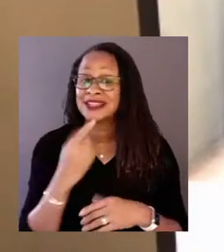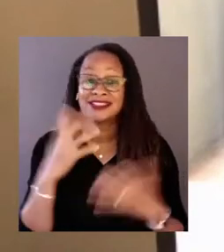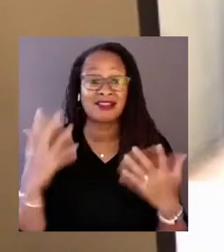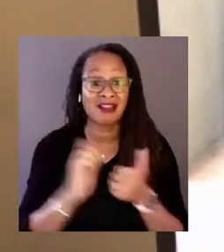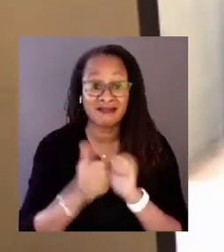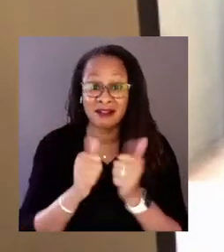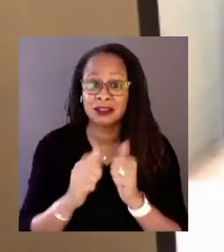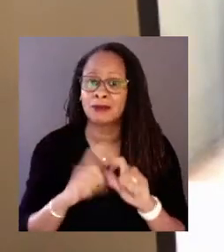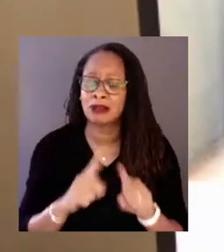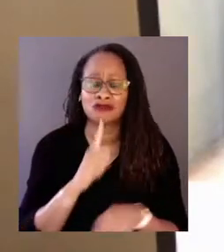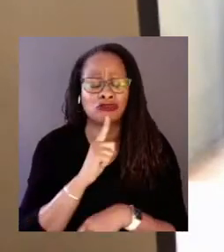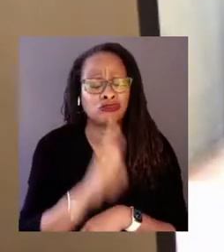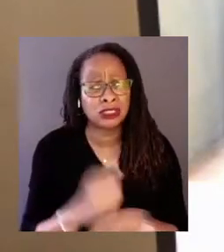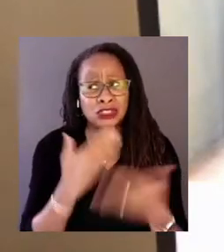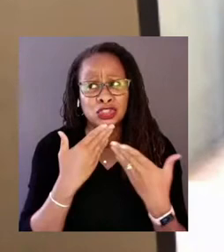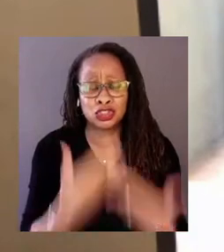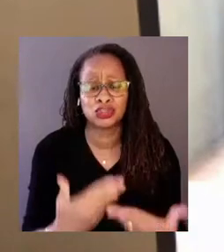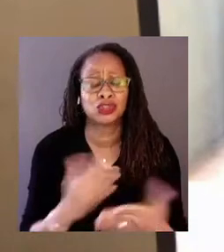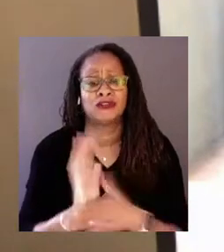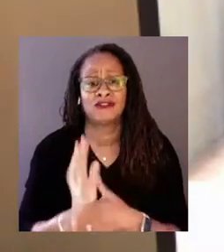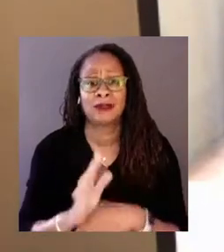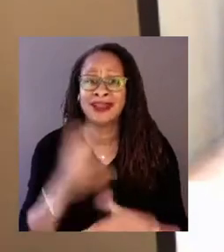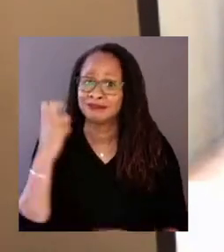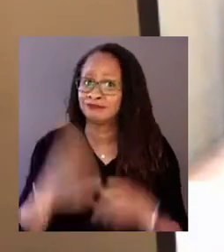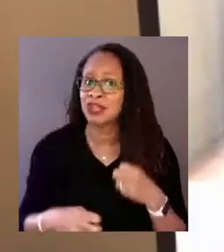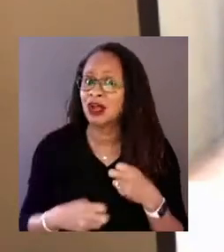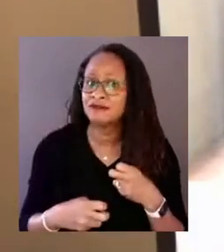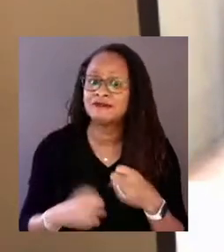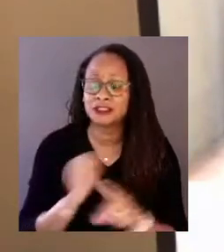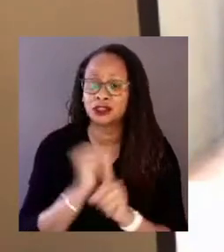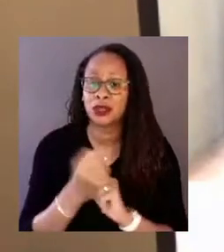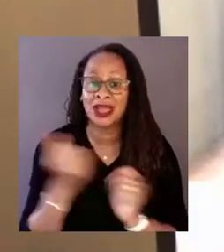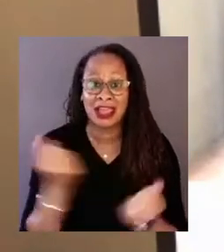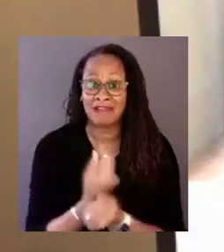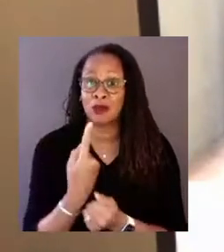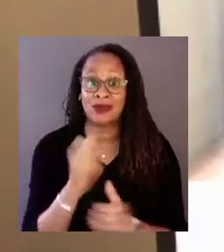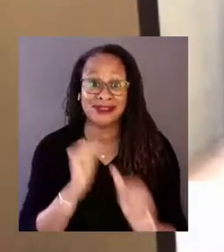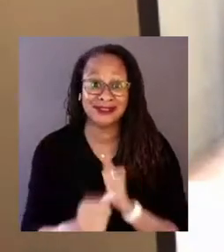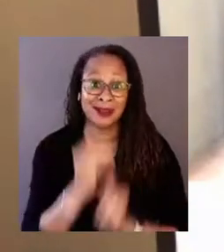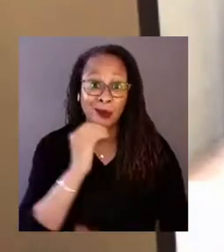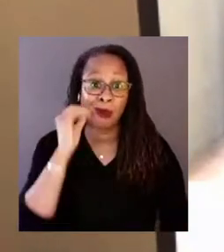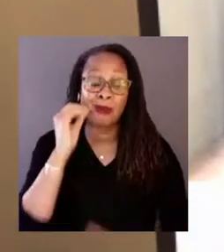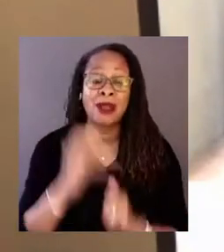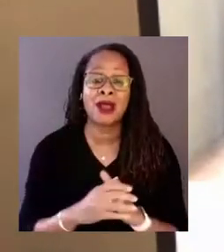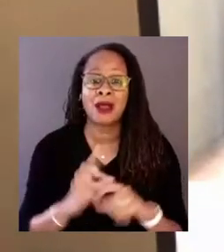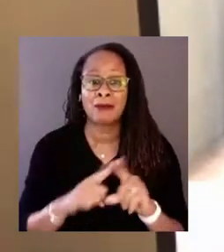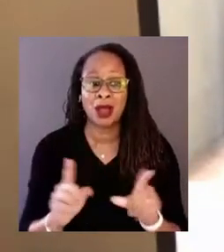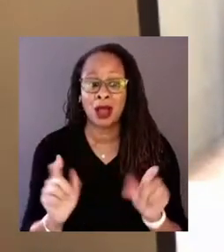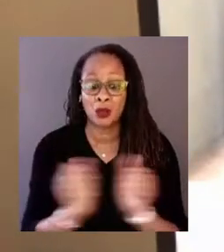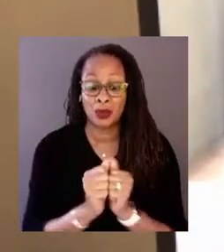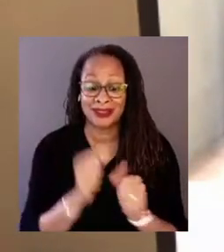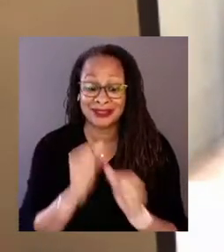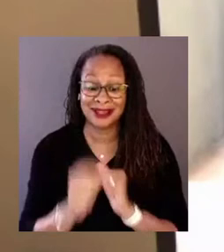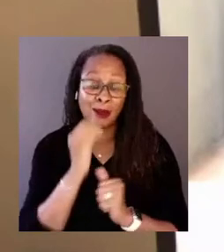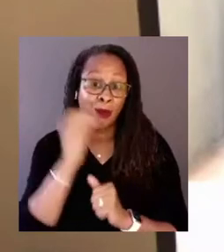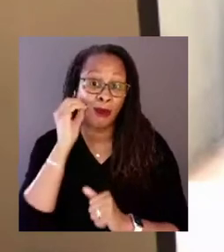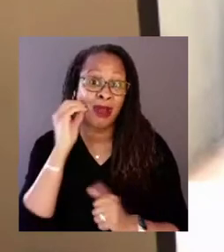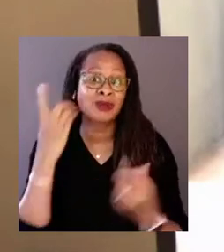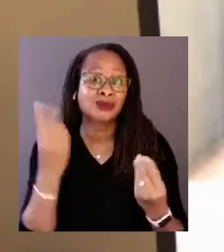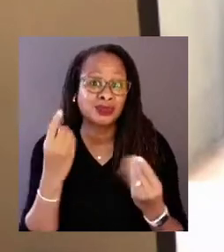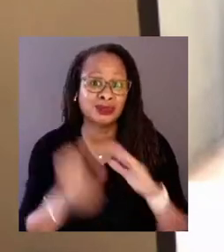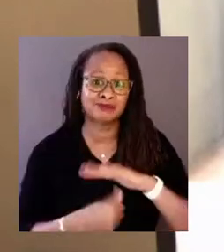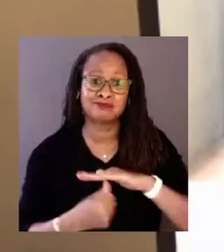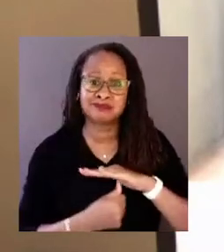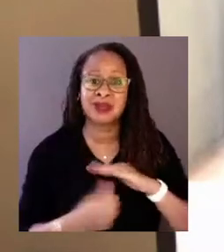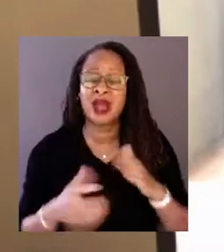ones. And it was tough because everybody would stay at home. But even with stay at home, we found on our end that a lot